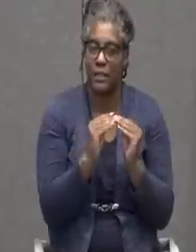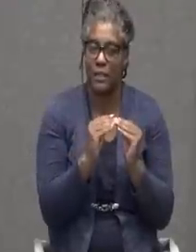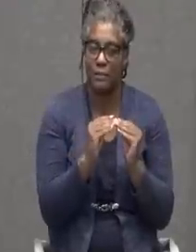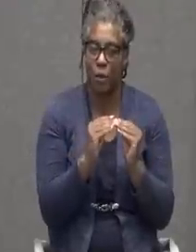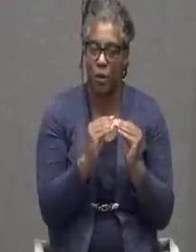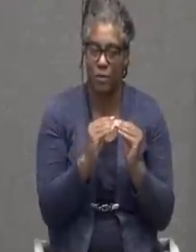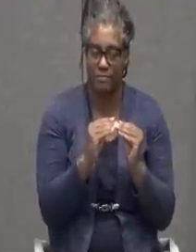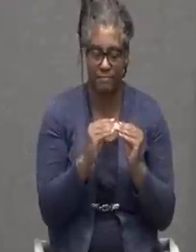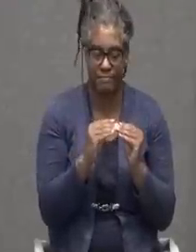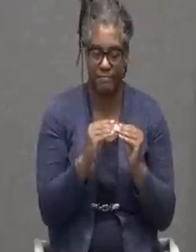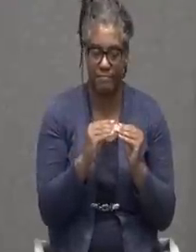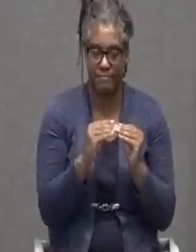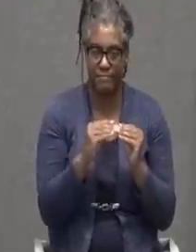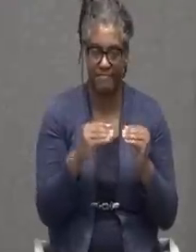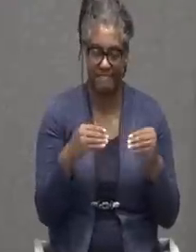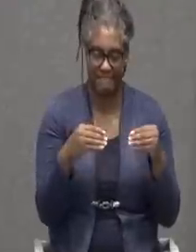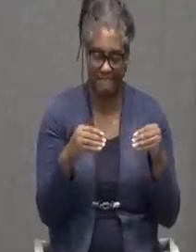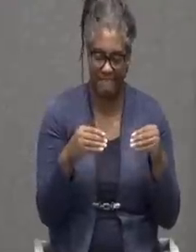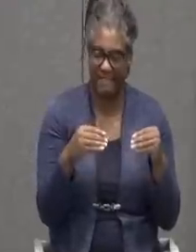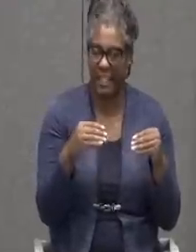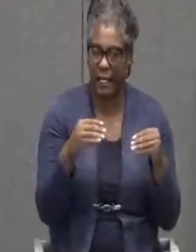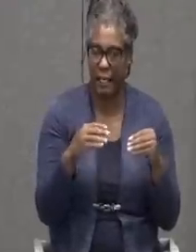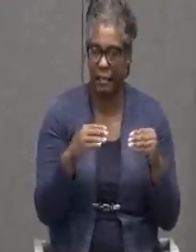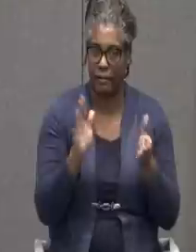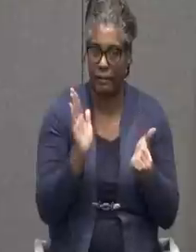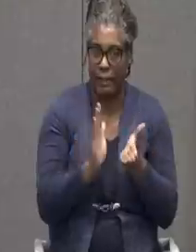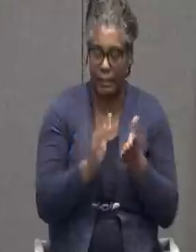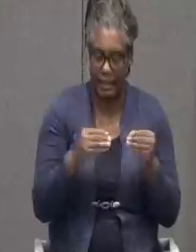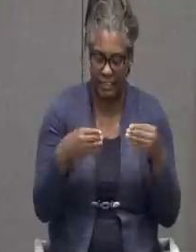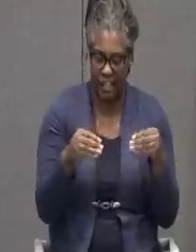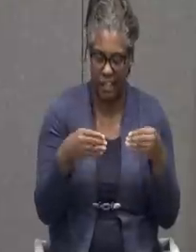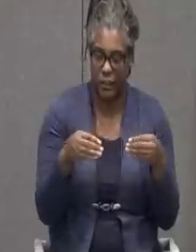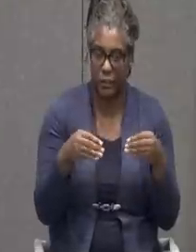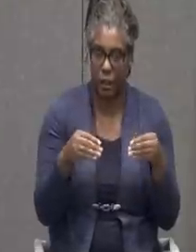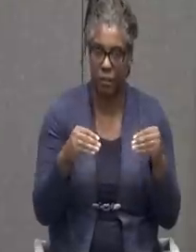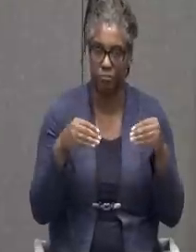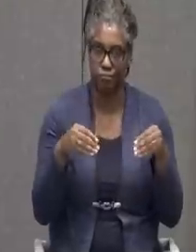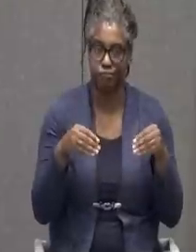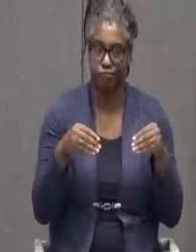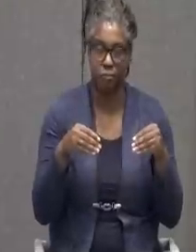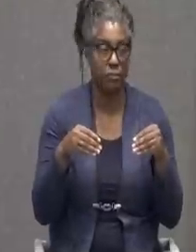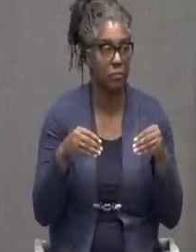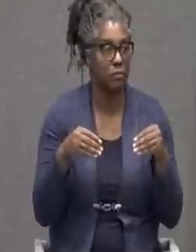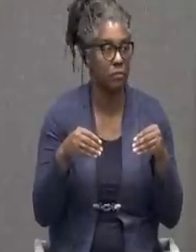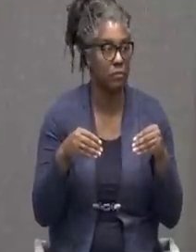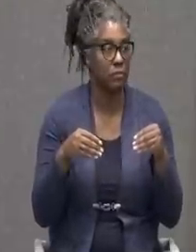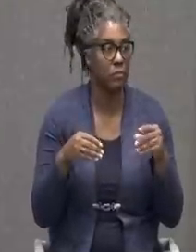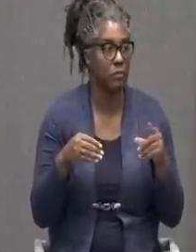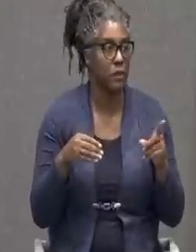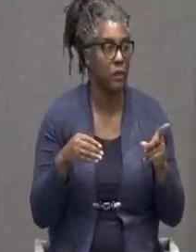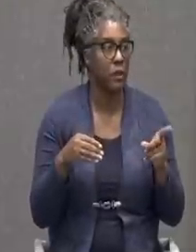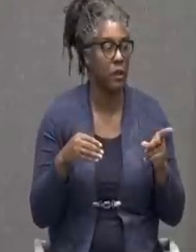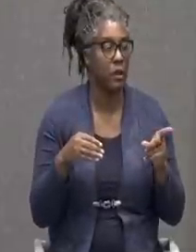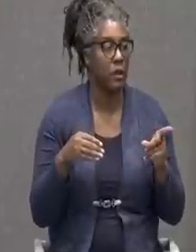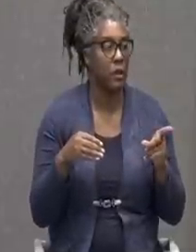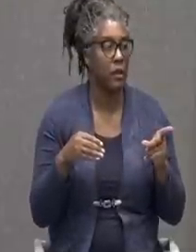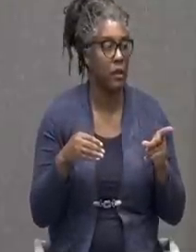can glue these two wooden dowels here to the